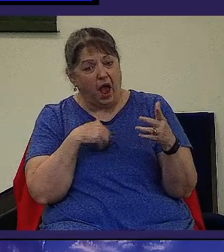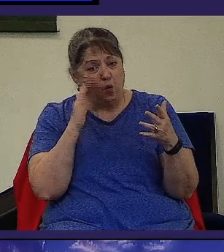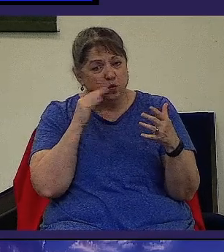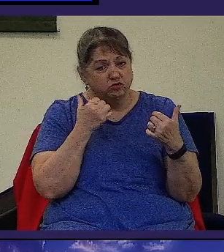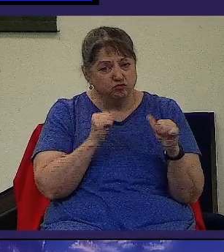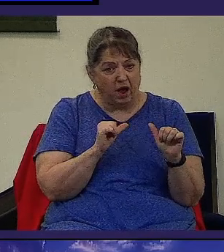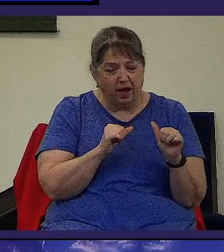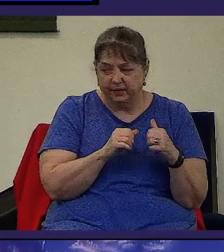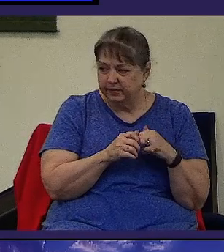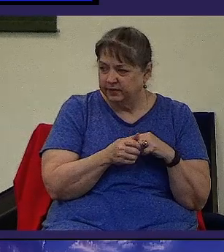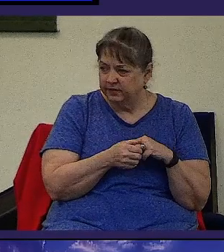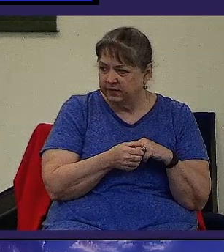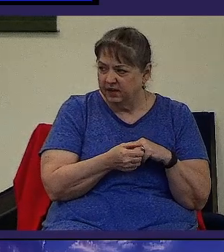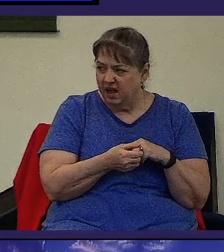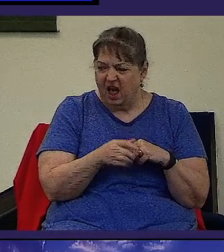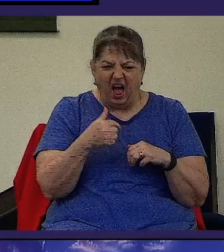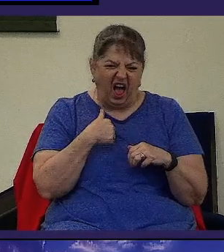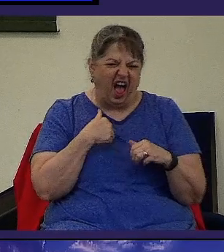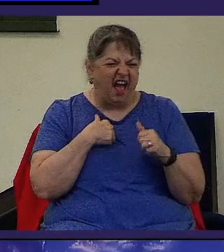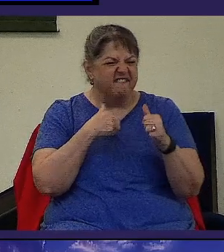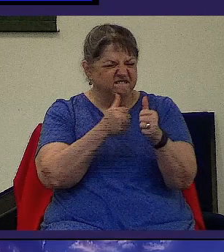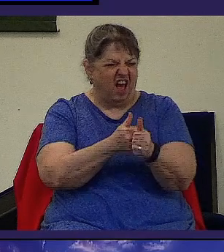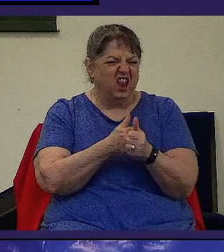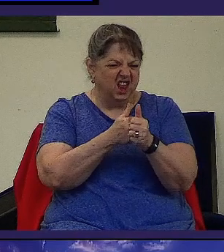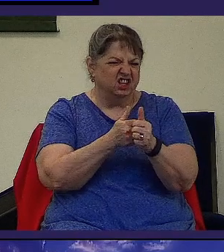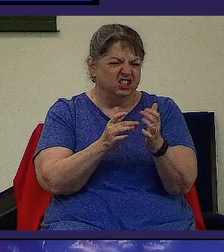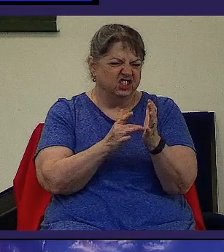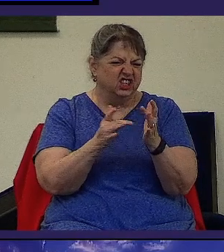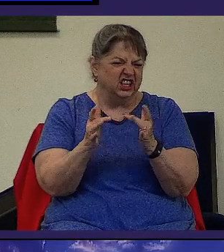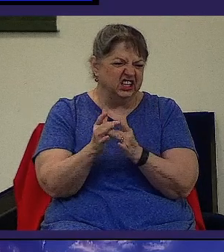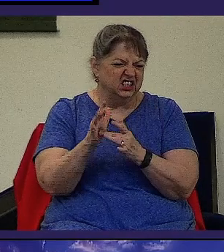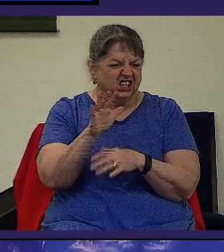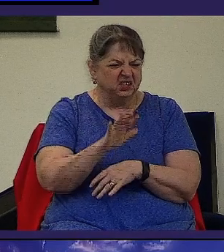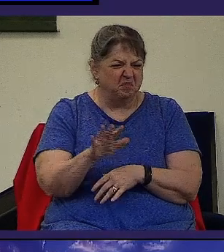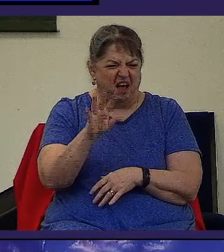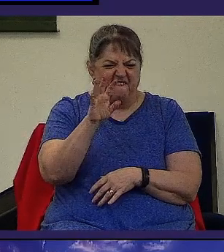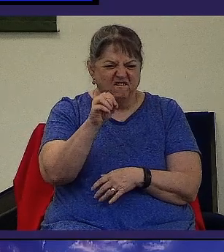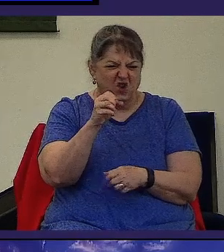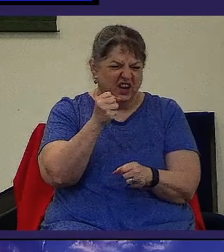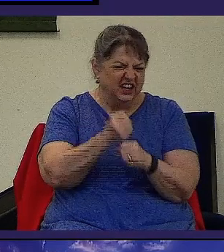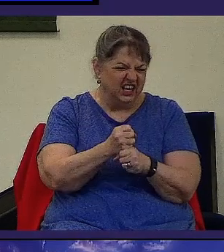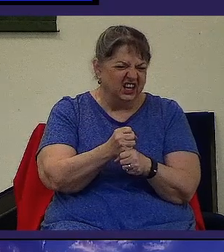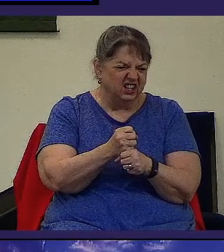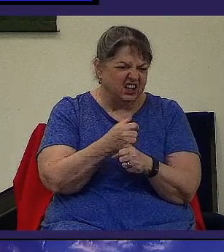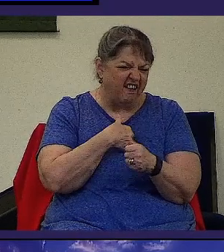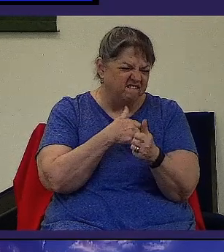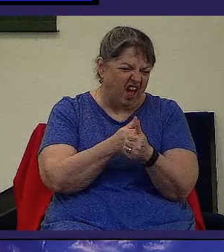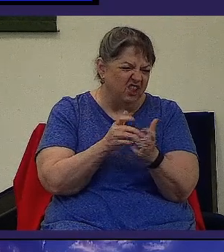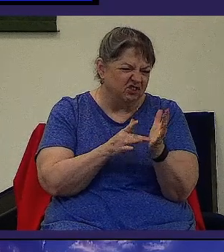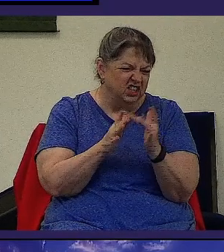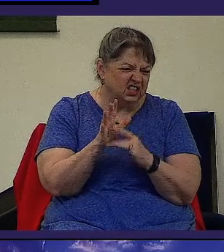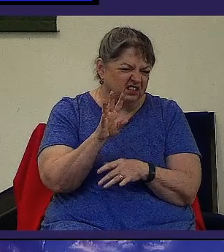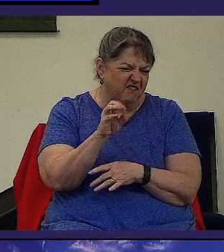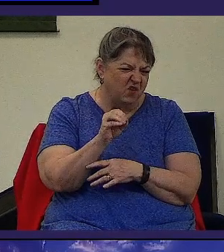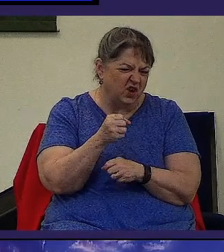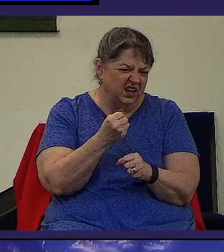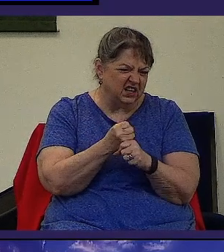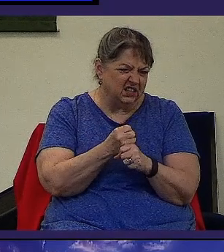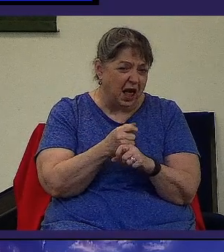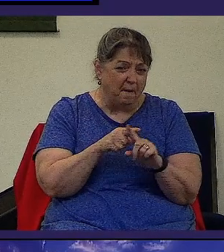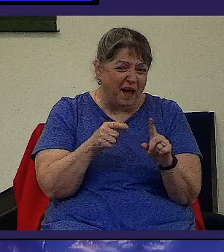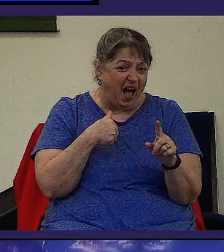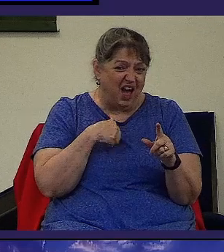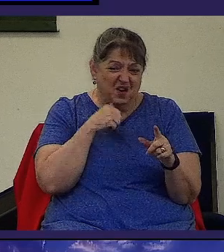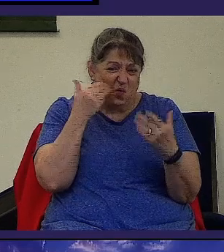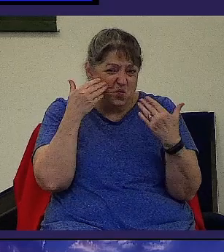try this because i've been a christian um about 40 some years and i really don't know how to